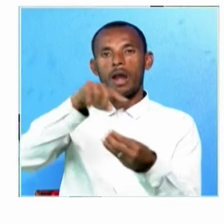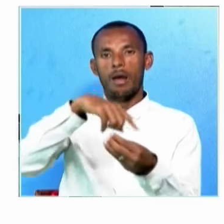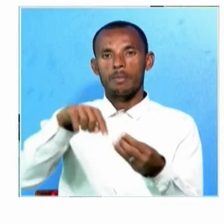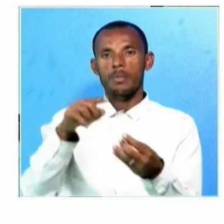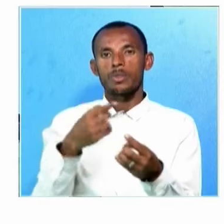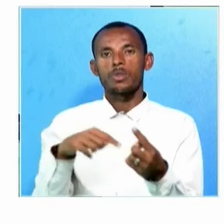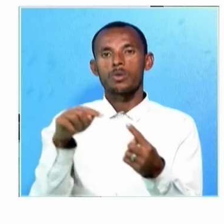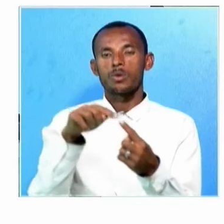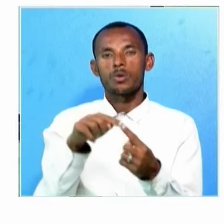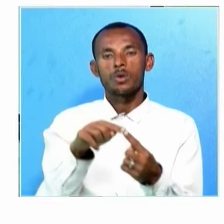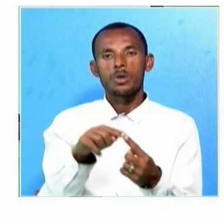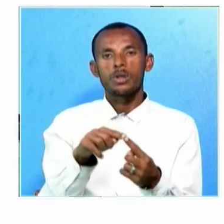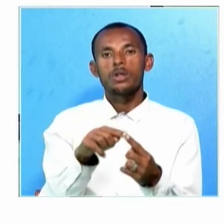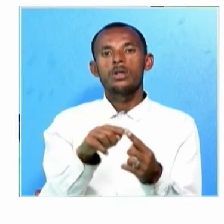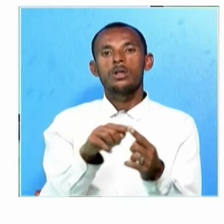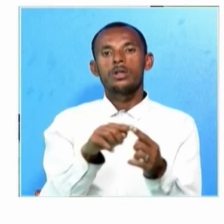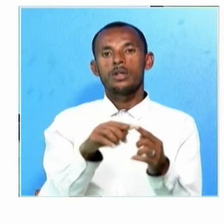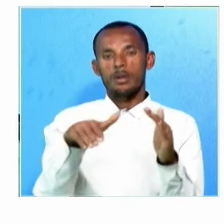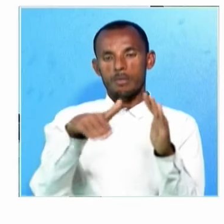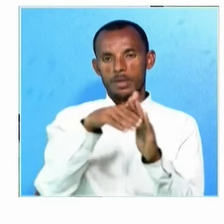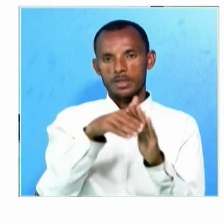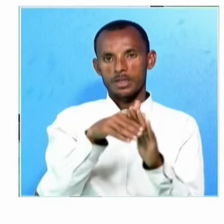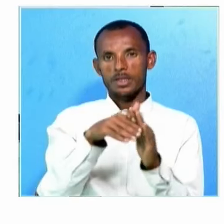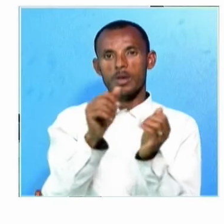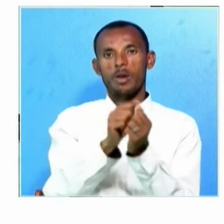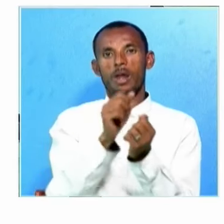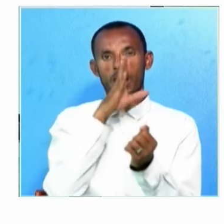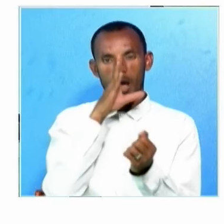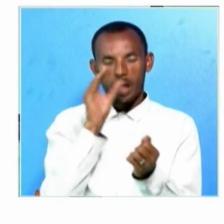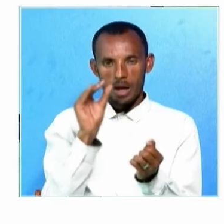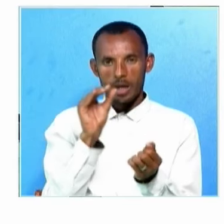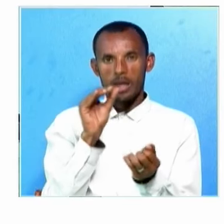represent union and intersection. Use